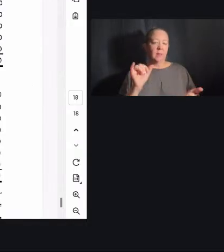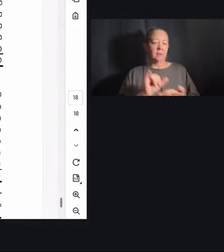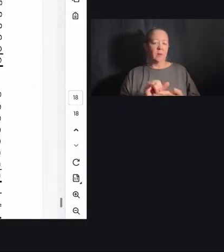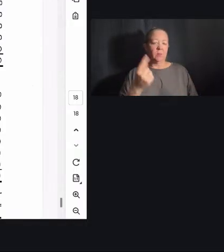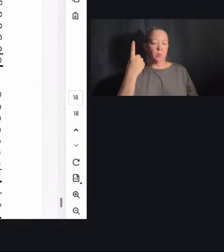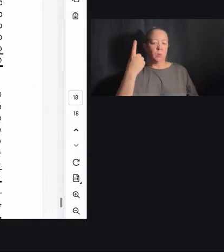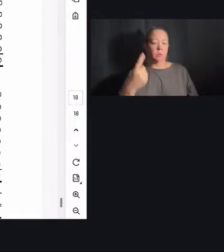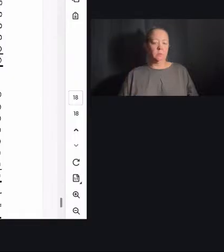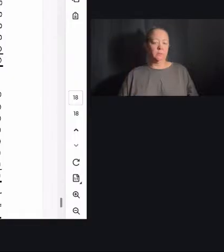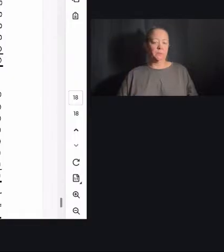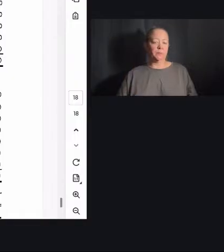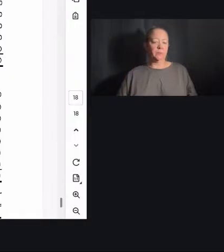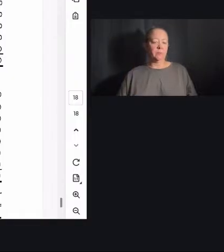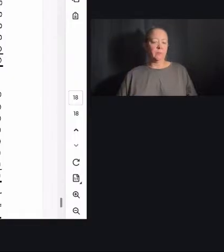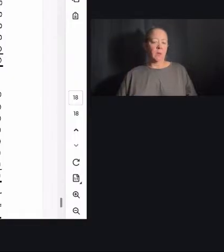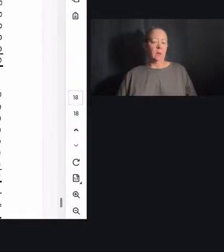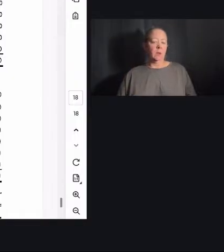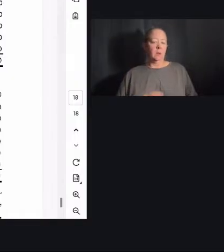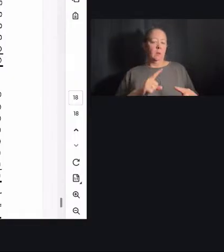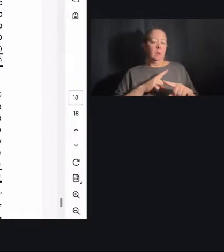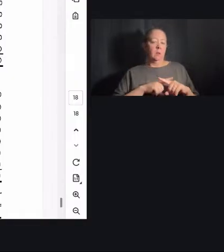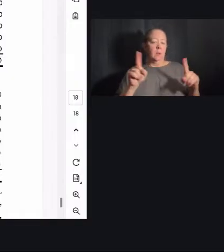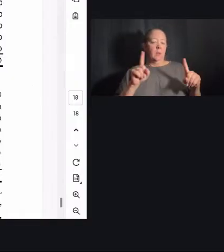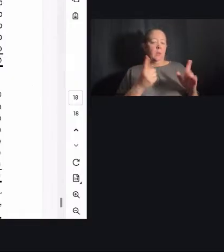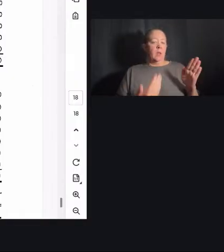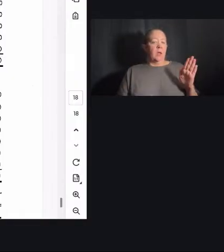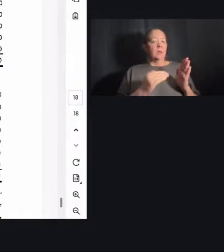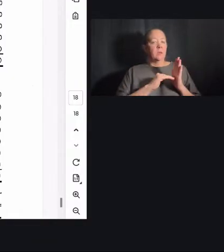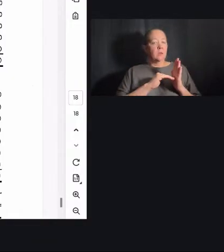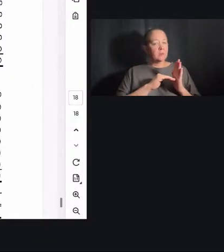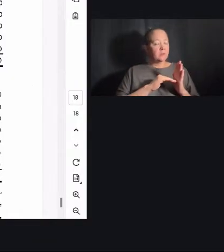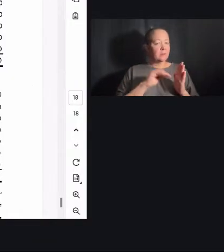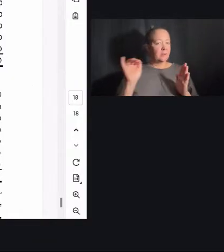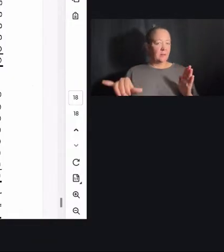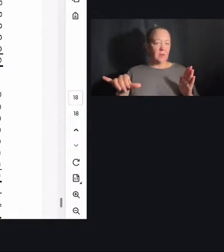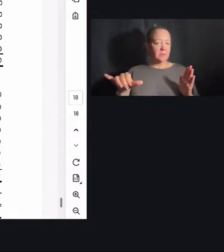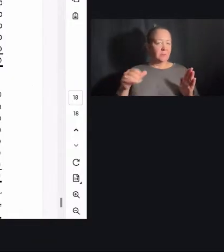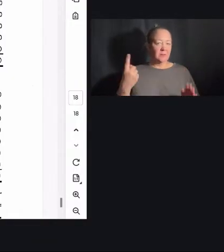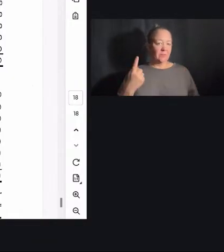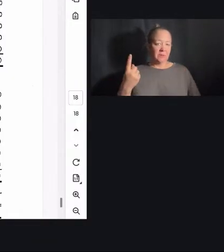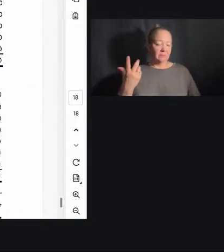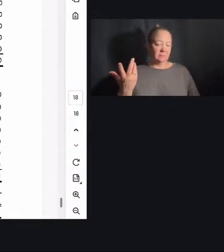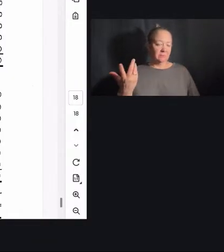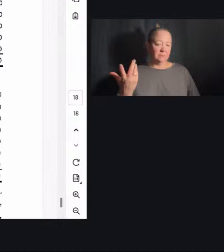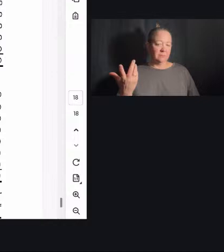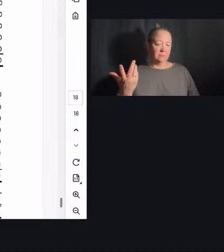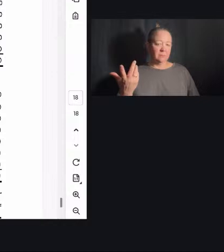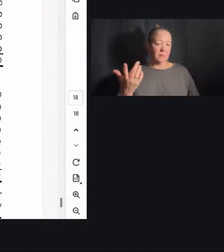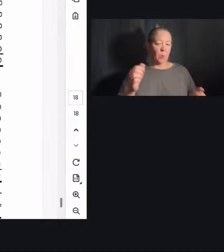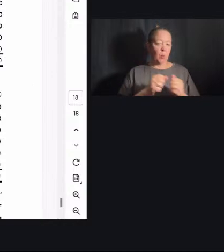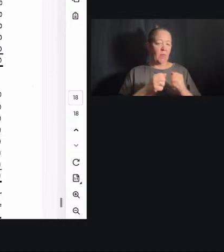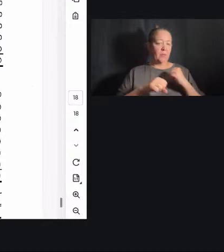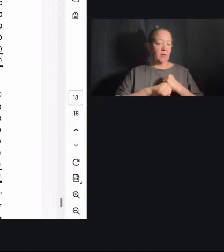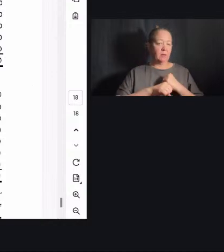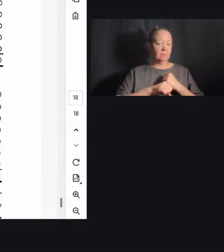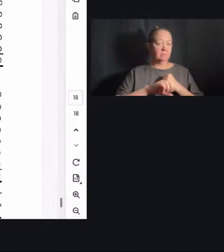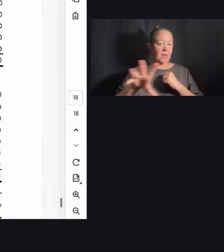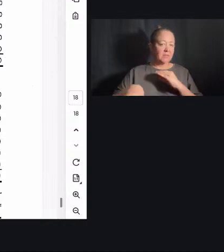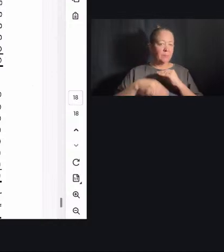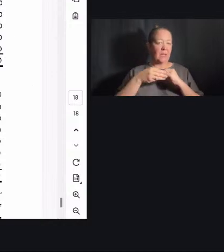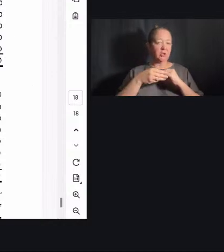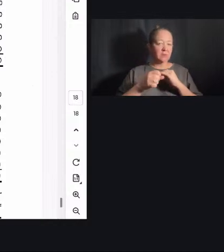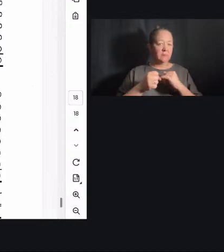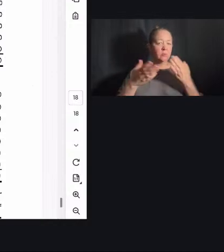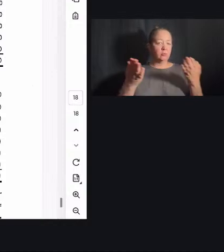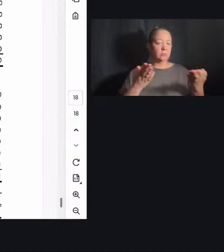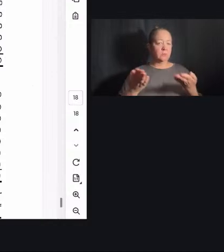But again, it is something that, it was an expansion of services. It was something that we've